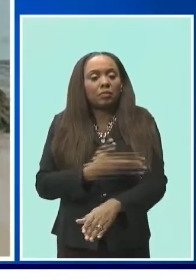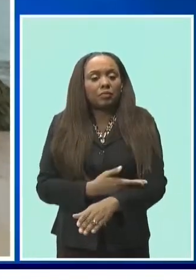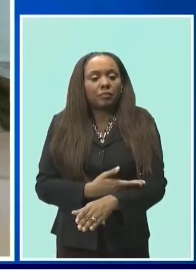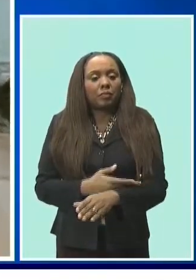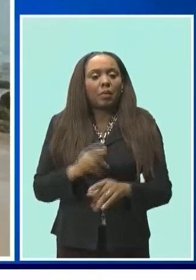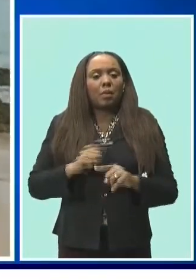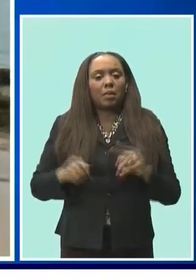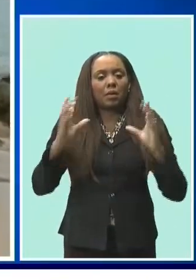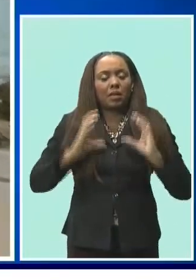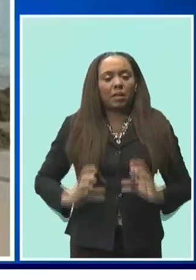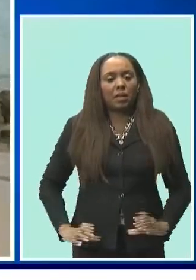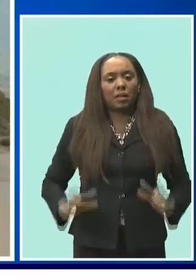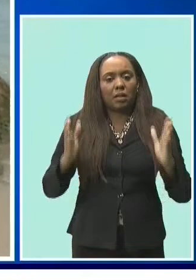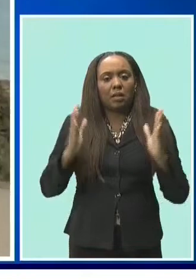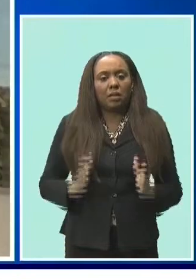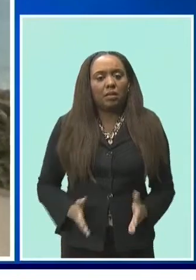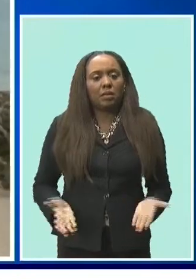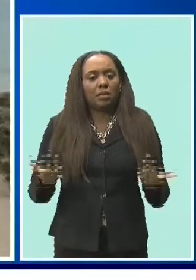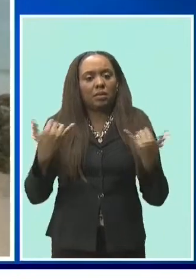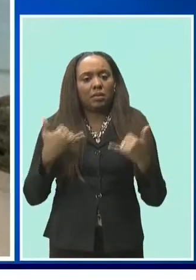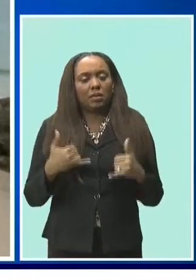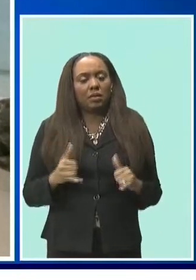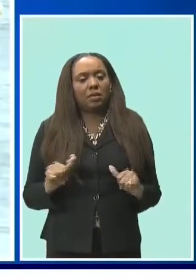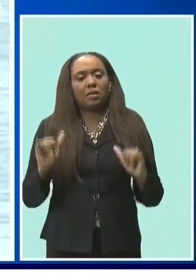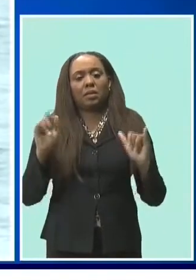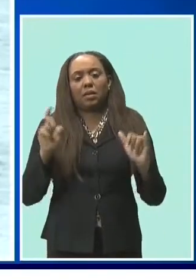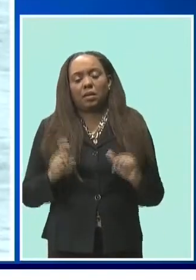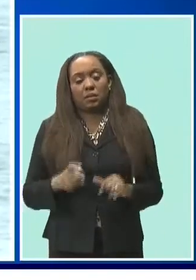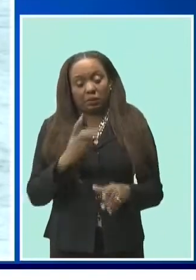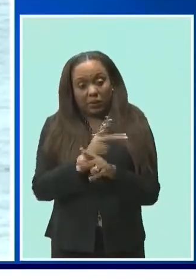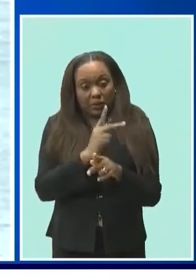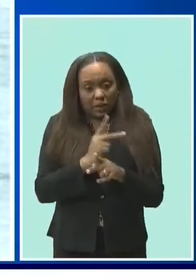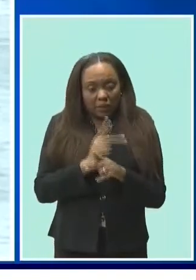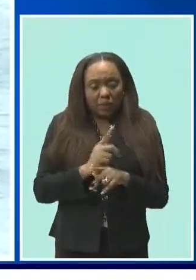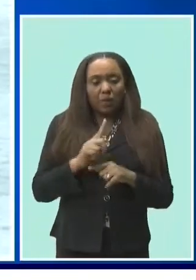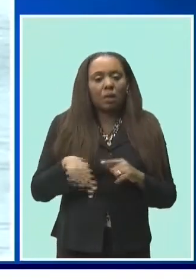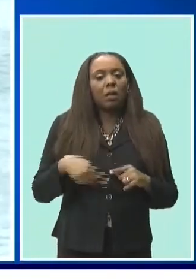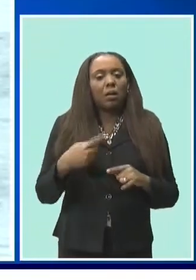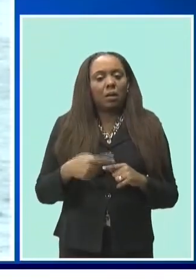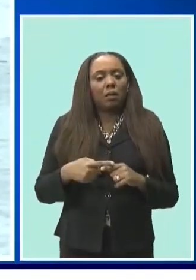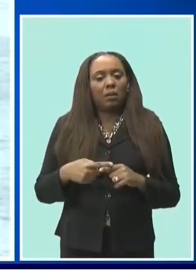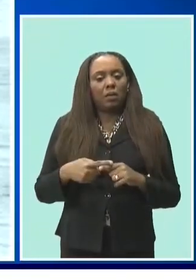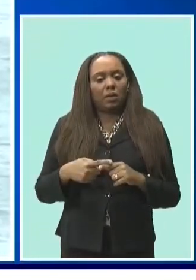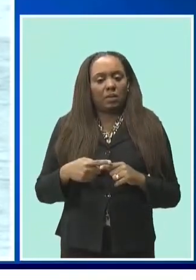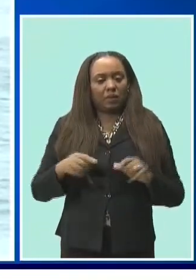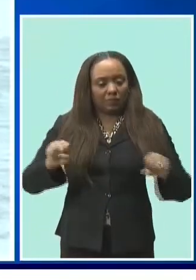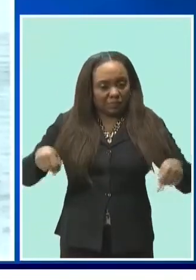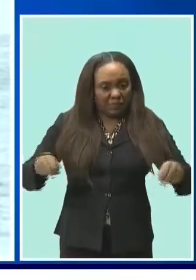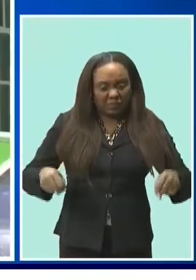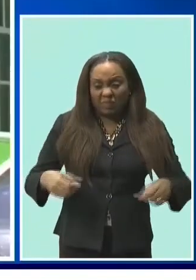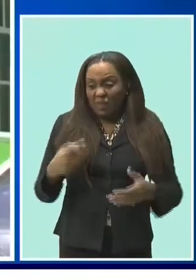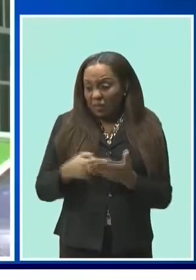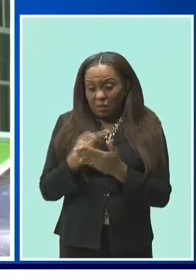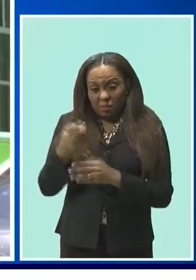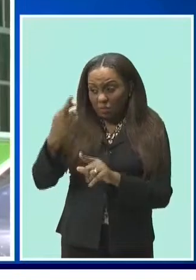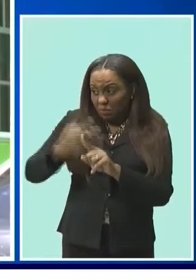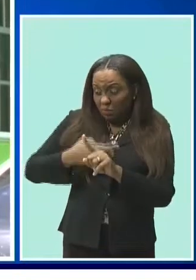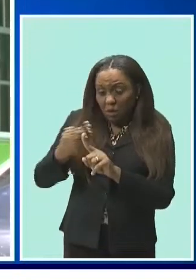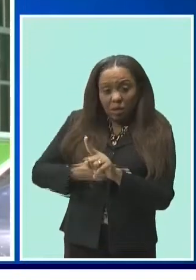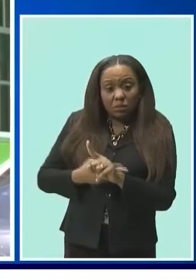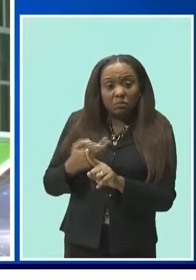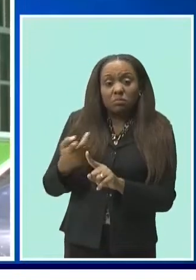respective clients at the time will still have to exercise their discretion when riding the vessel. Sometimes you might rent your jet ski, or you might tell a